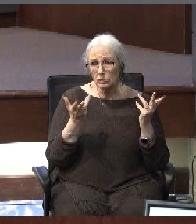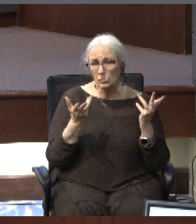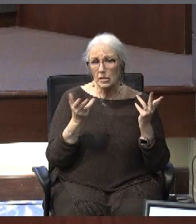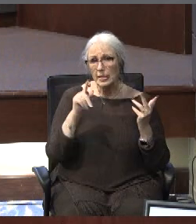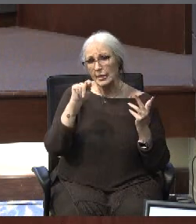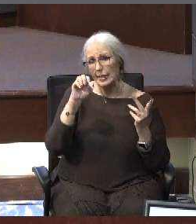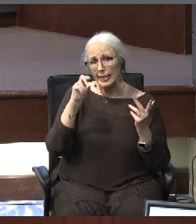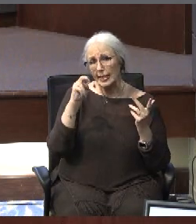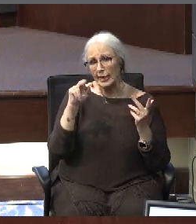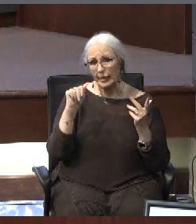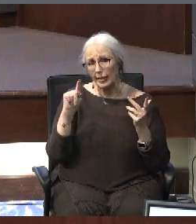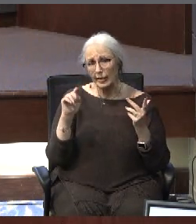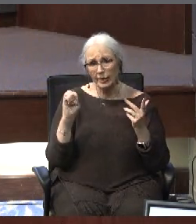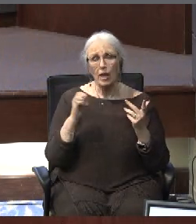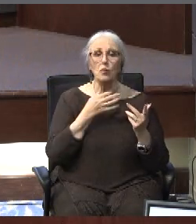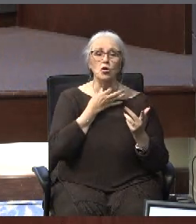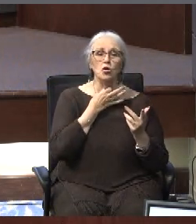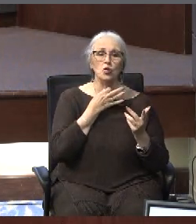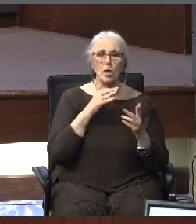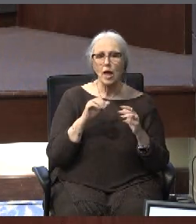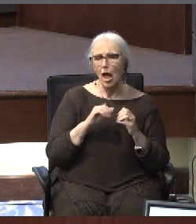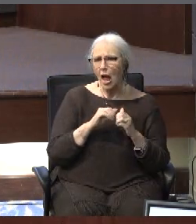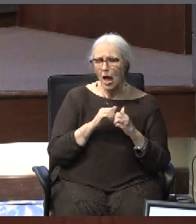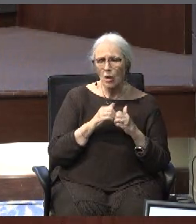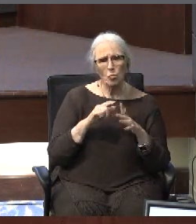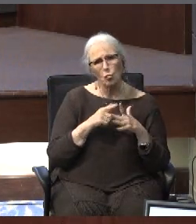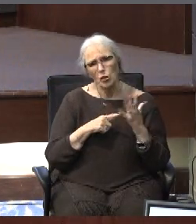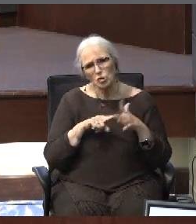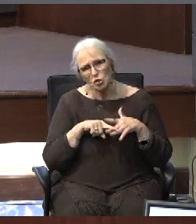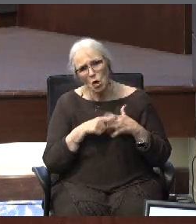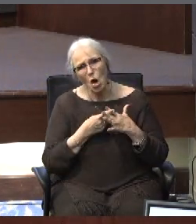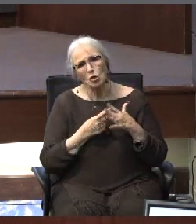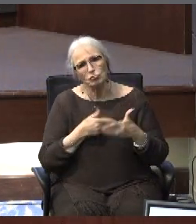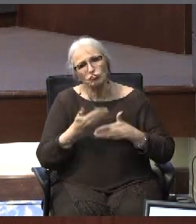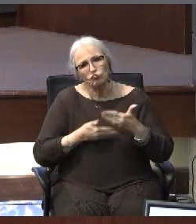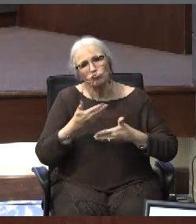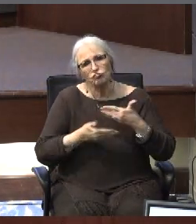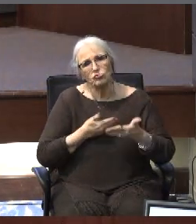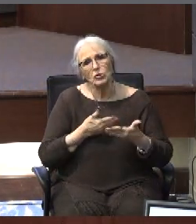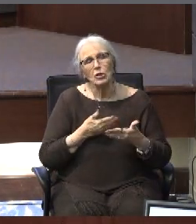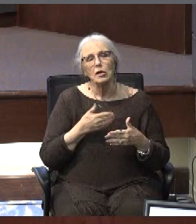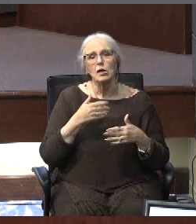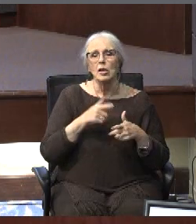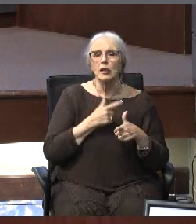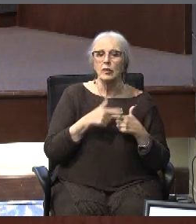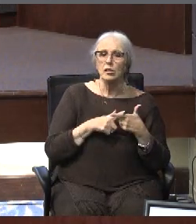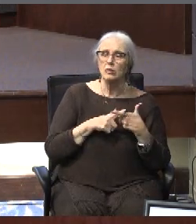tenant? I'd be curious about what starts the ball rolling. And then